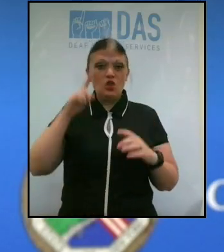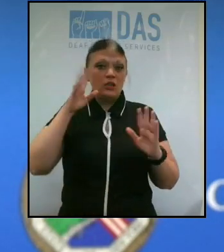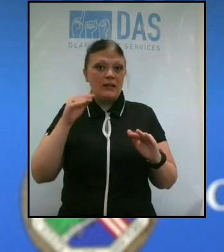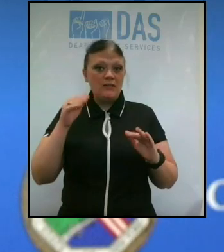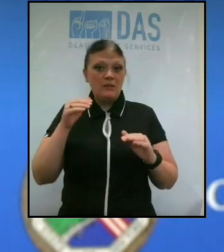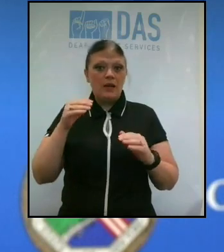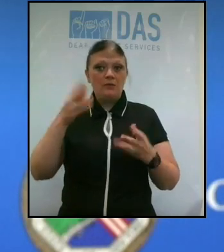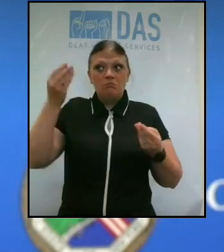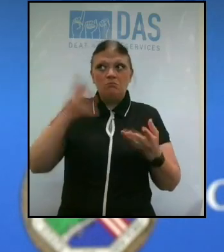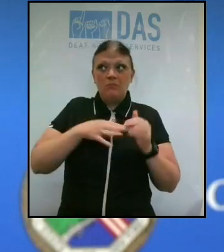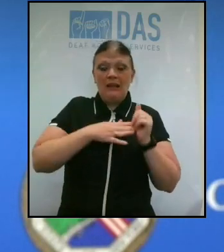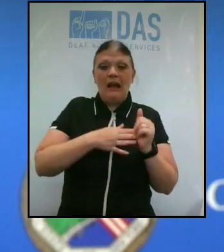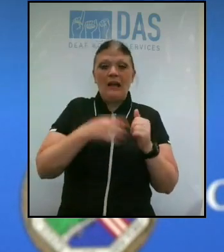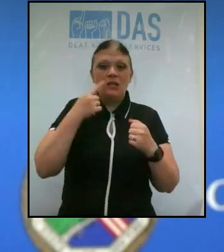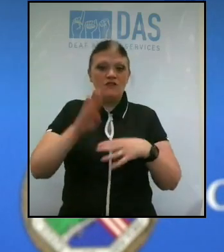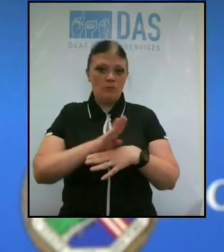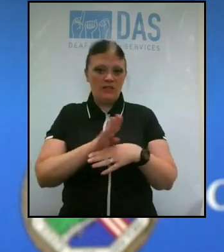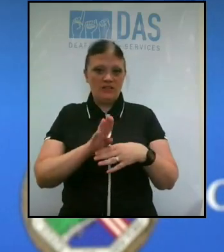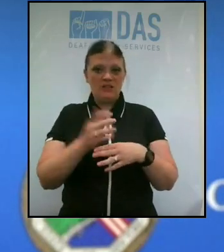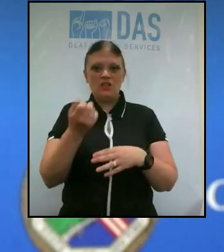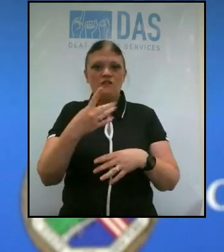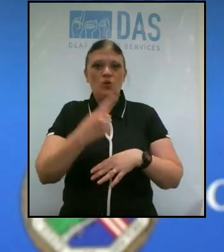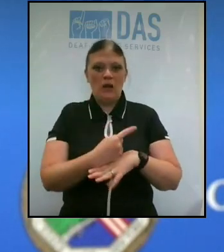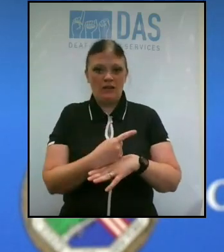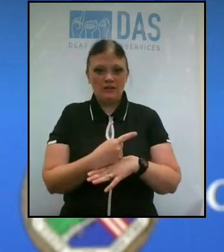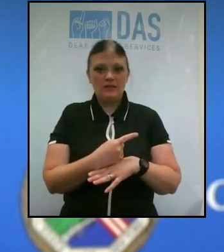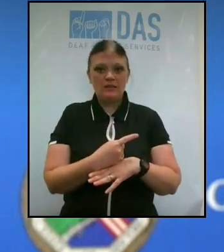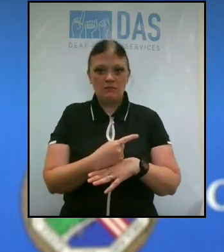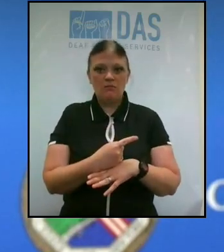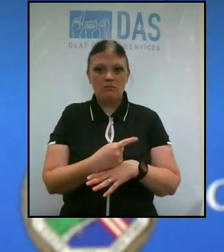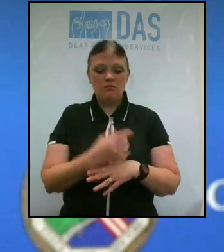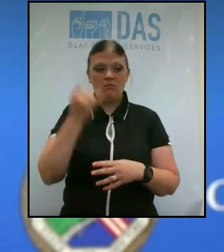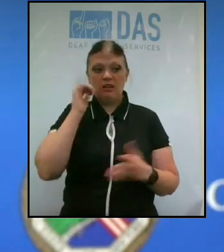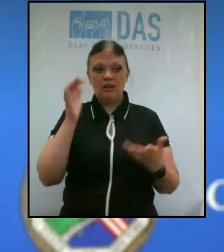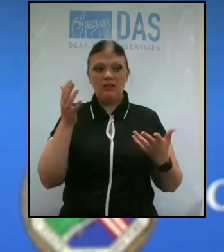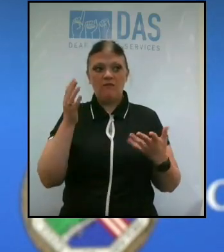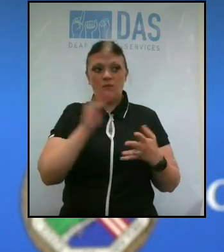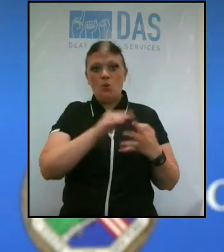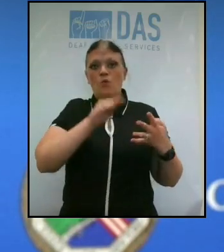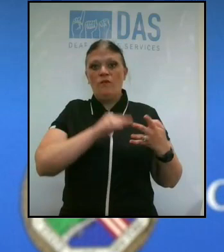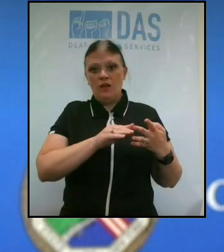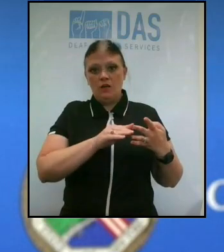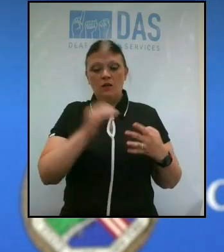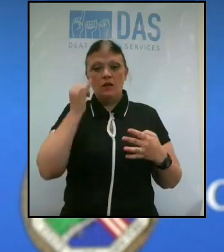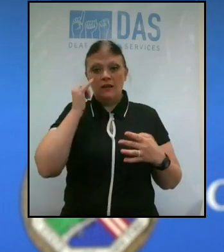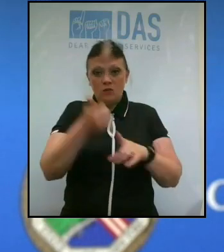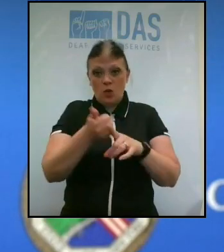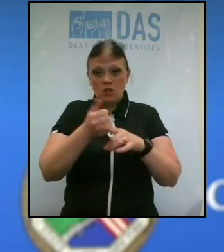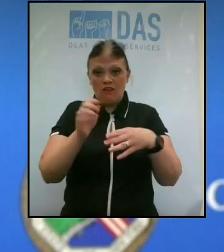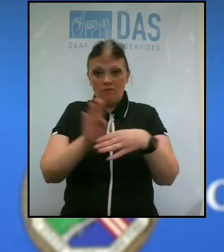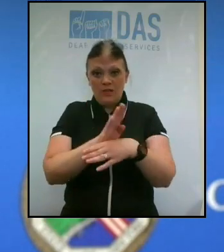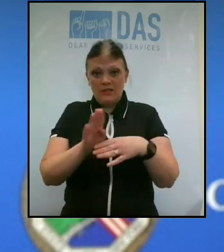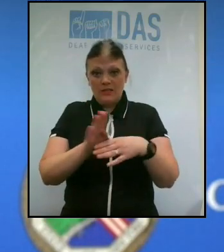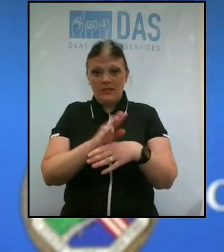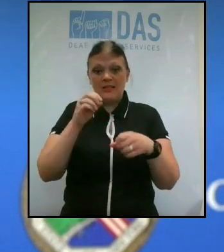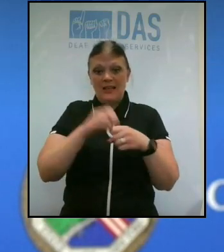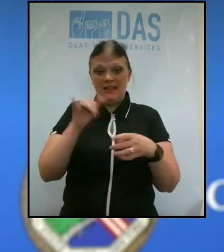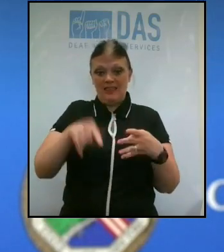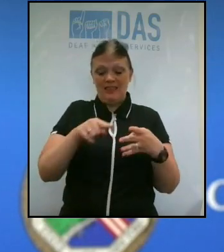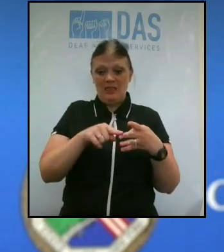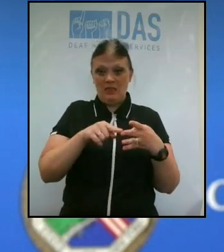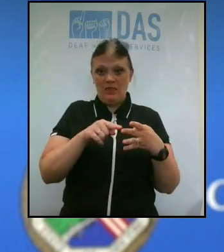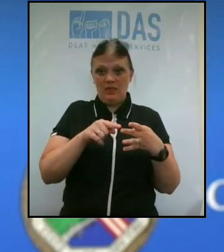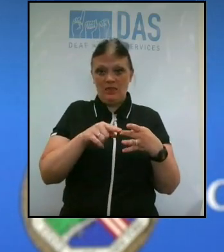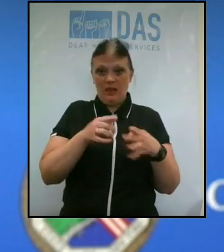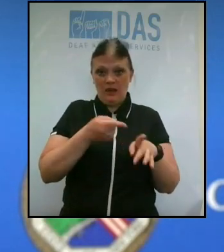guidance for businesses in the next couple of days, those that are in phase two. If you are a business that is in the phase two area, you should